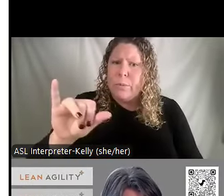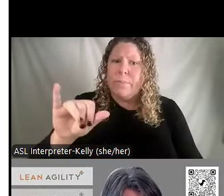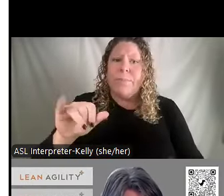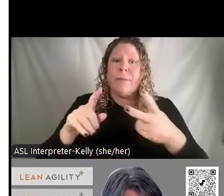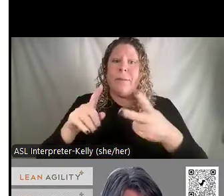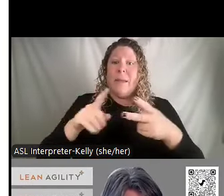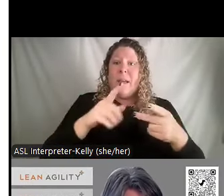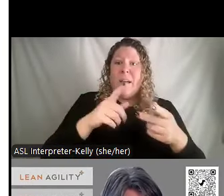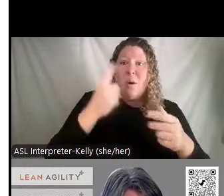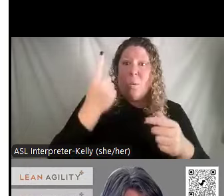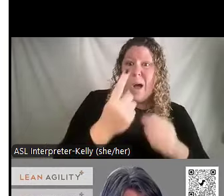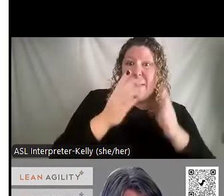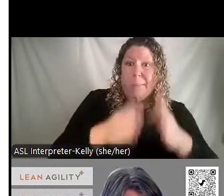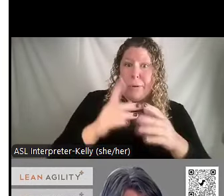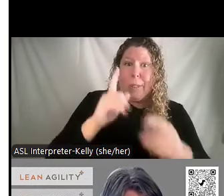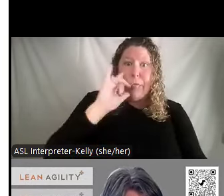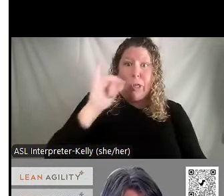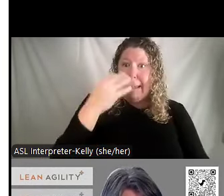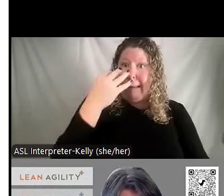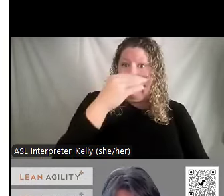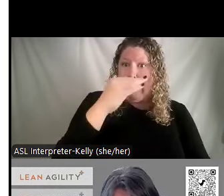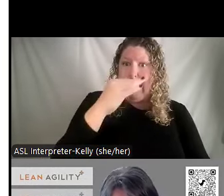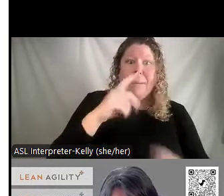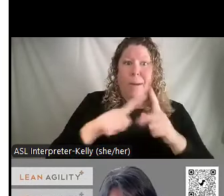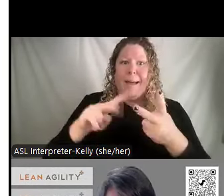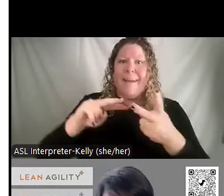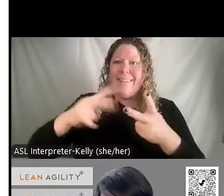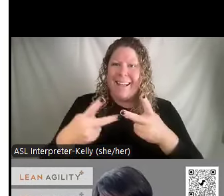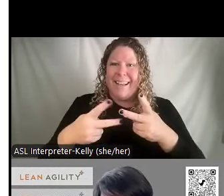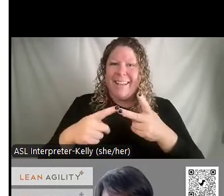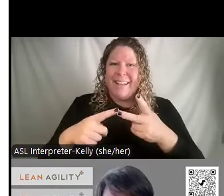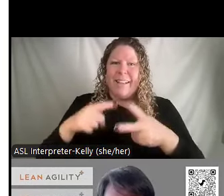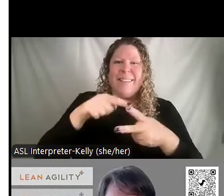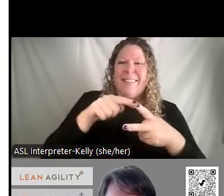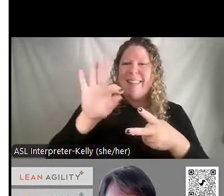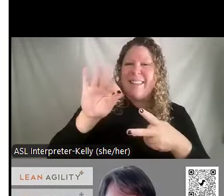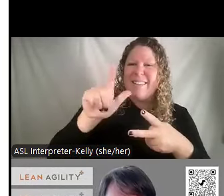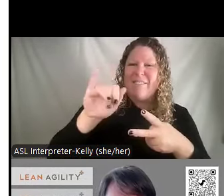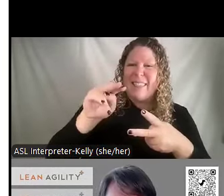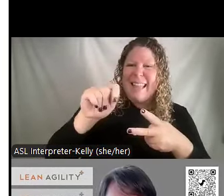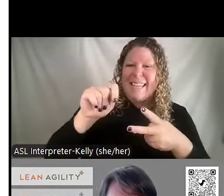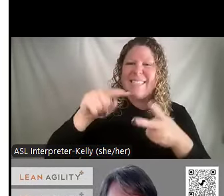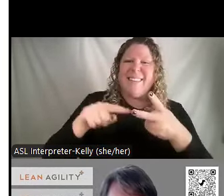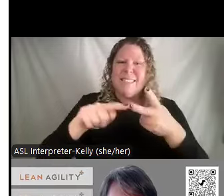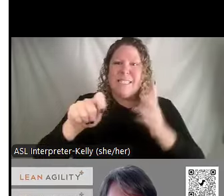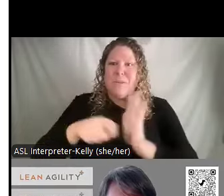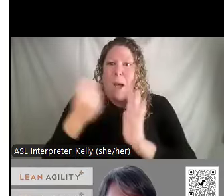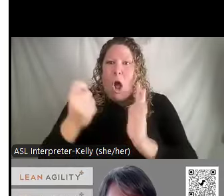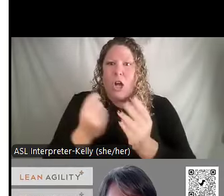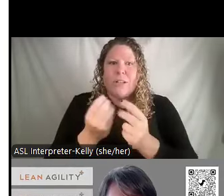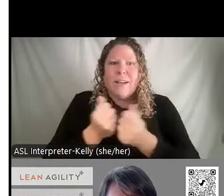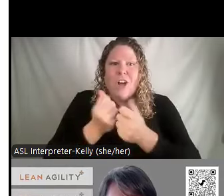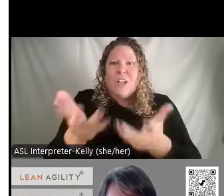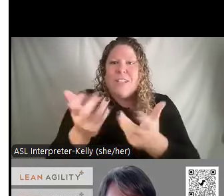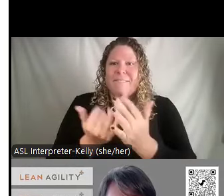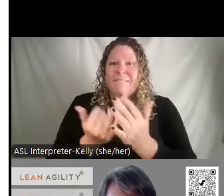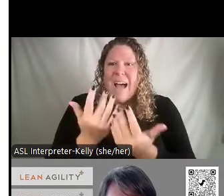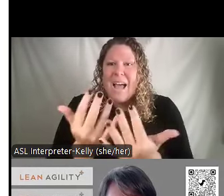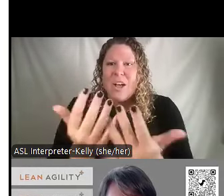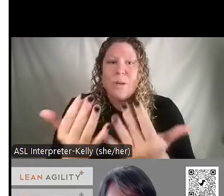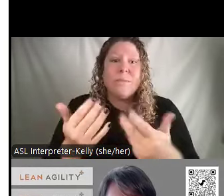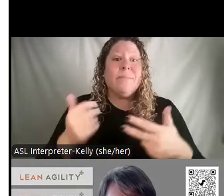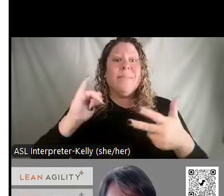nut into a leader. If the leader is the flint, the first follower is the spark that really makes the fire. Now here's the second